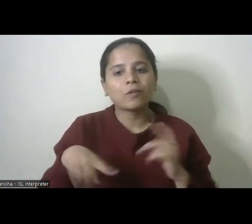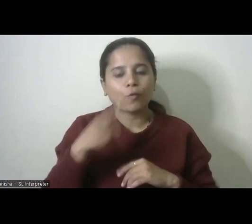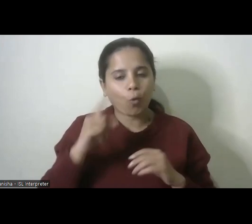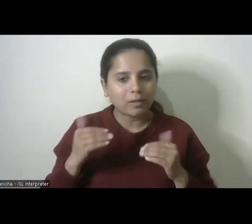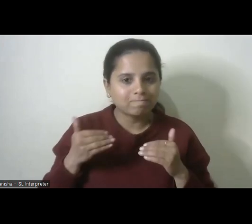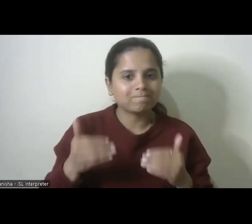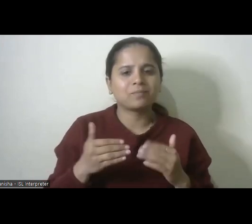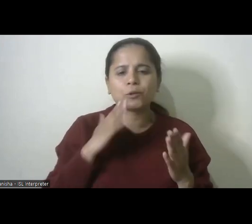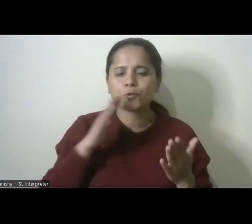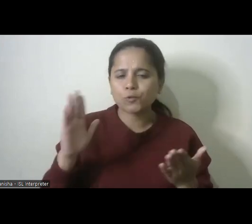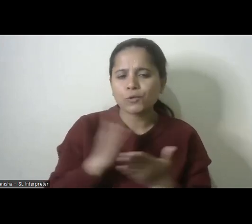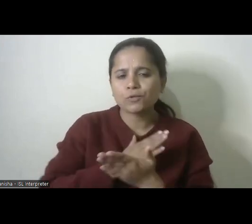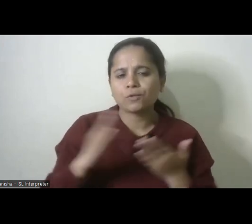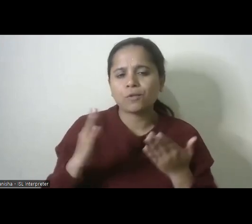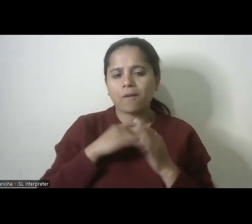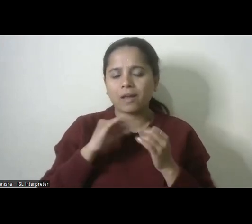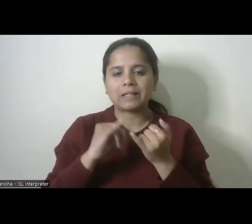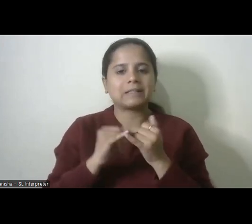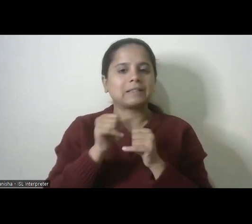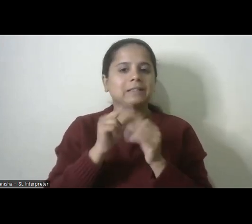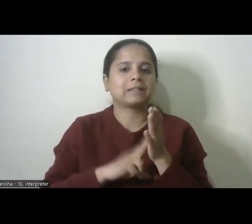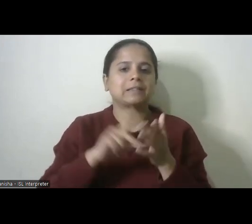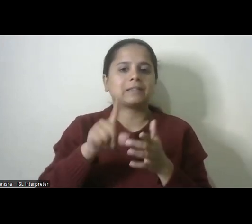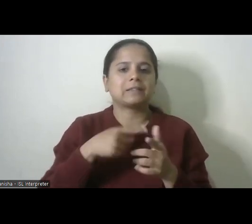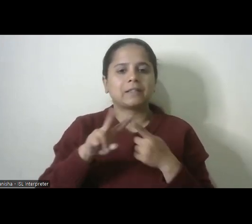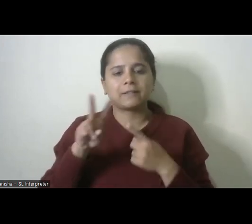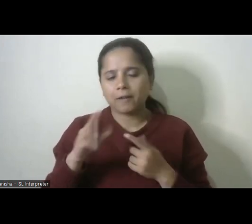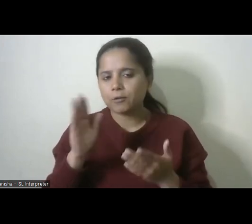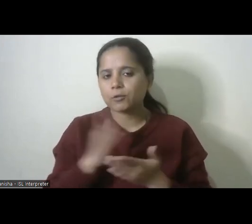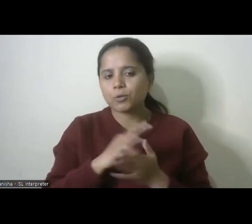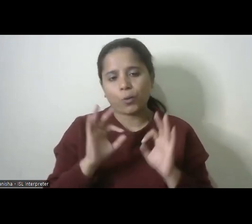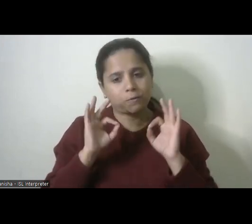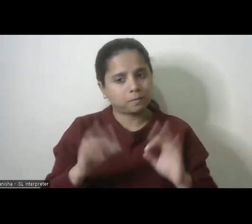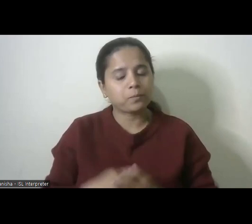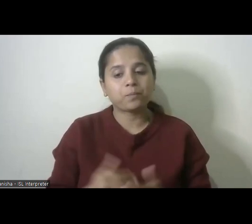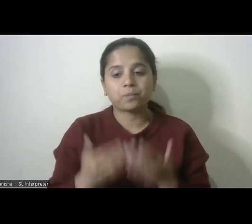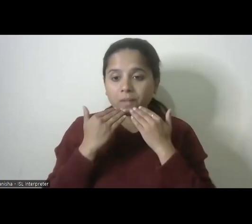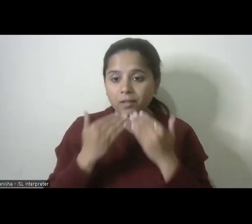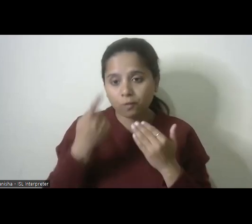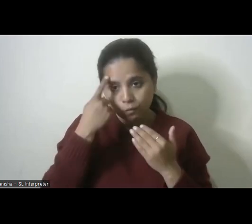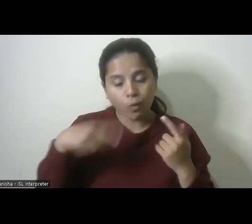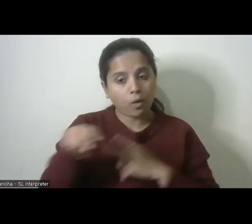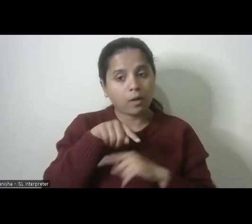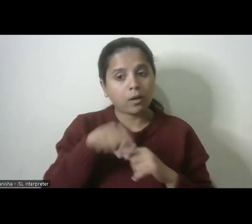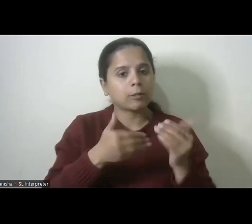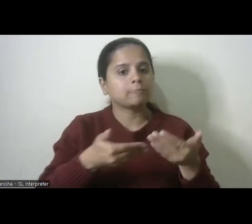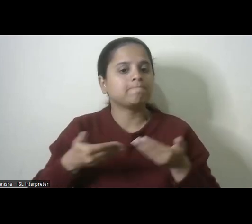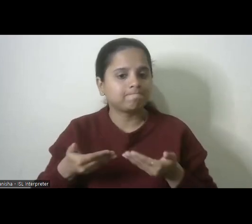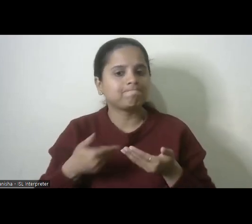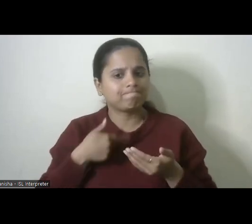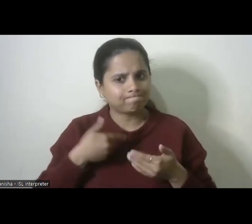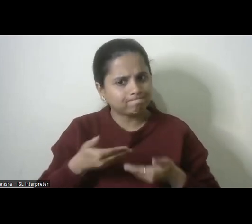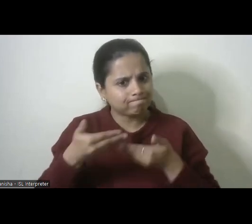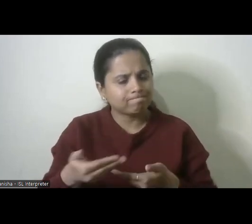moving song, Sanjeev Kumar. And thank you for this invitation. It's really